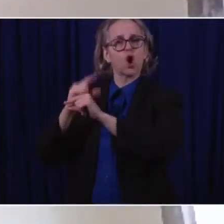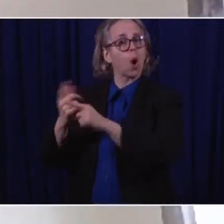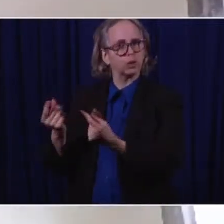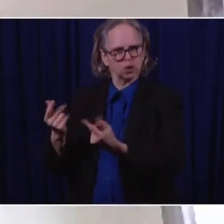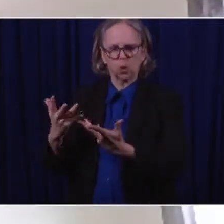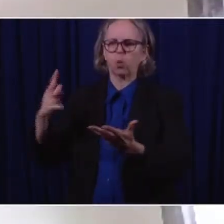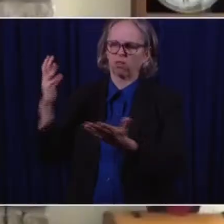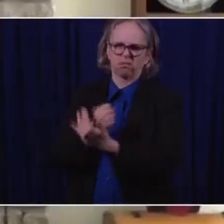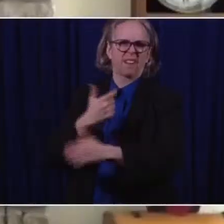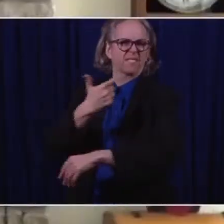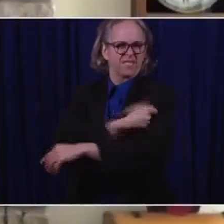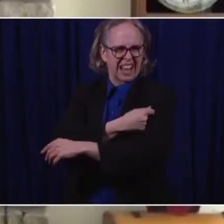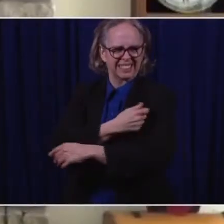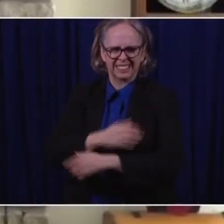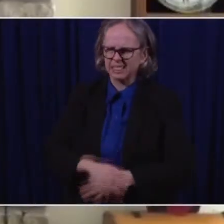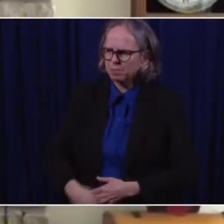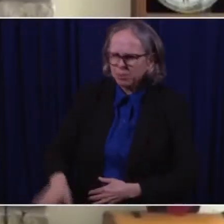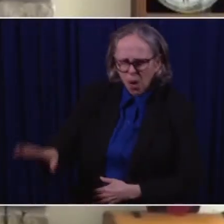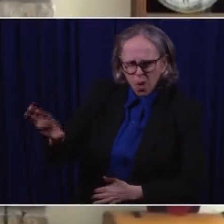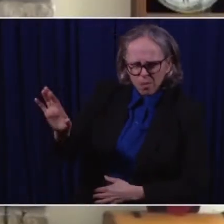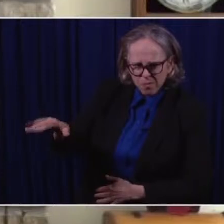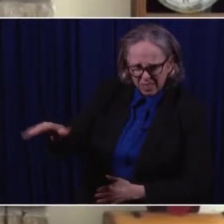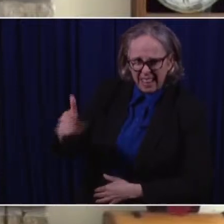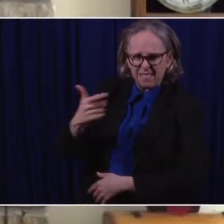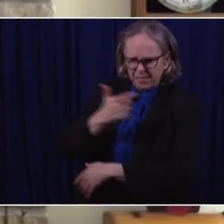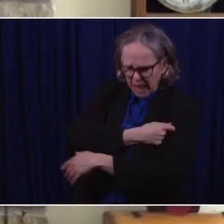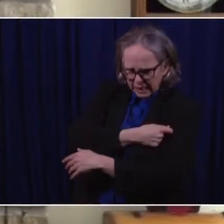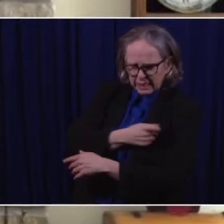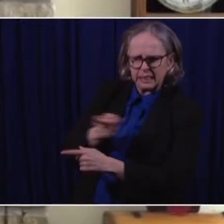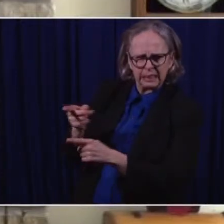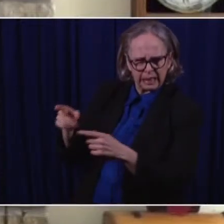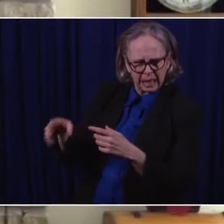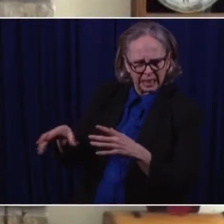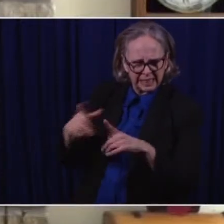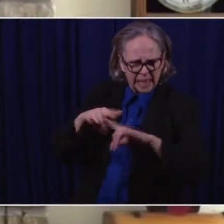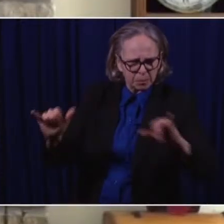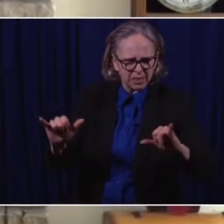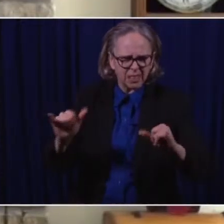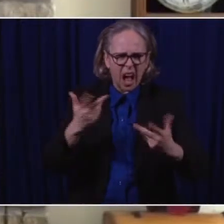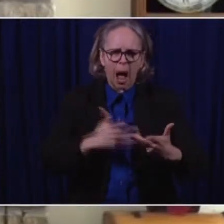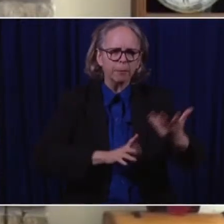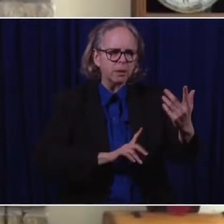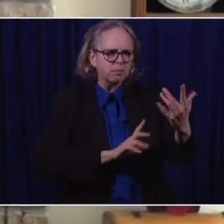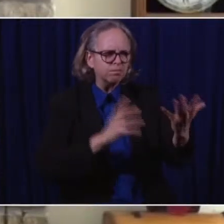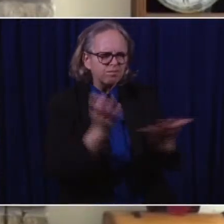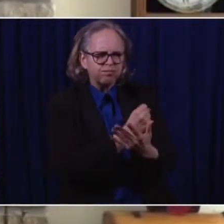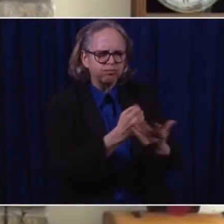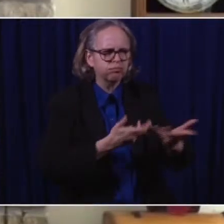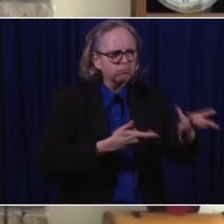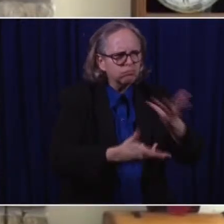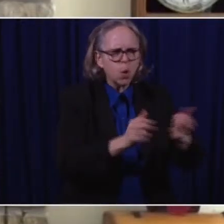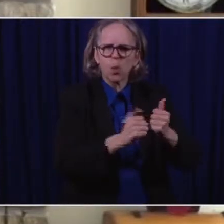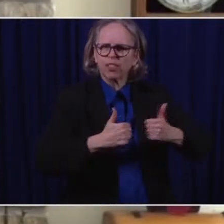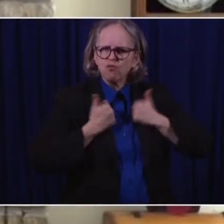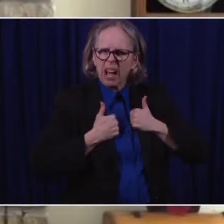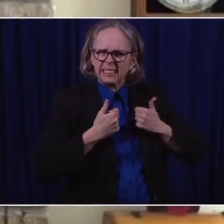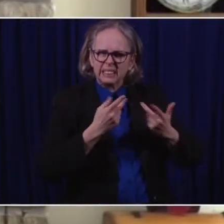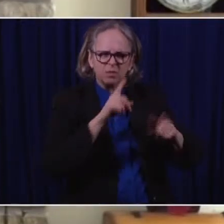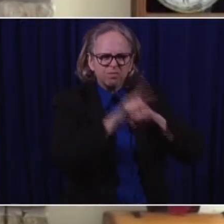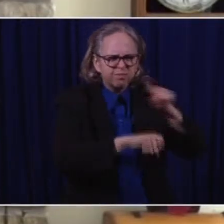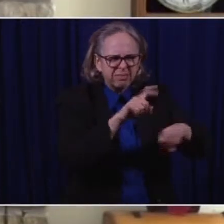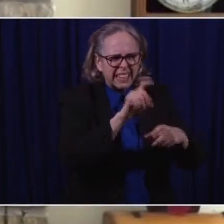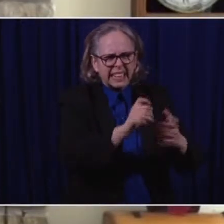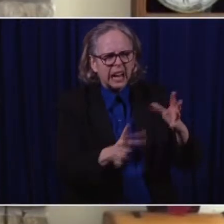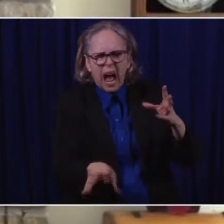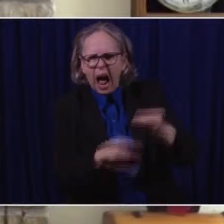time, you're having the opportunity to interface with the residents, see if they have any other things that they need, any other